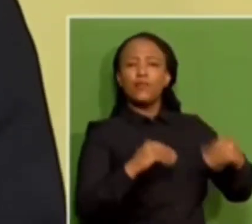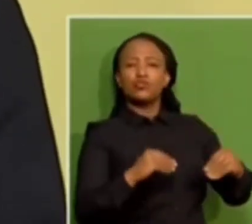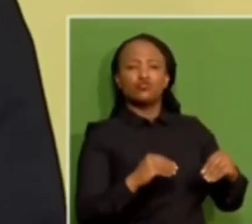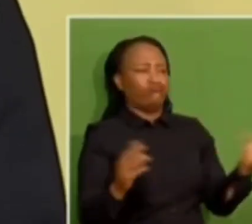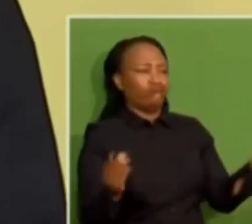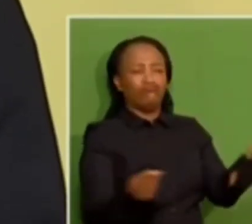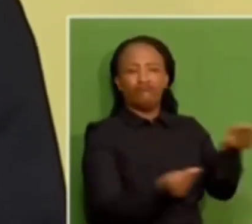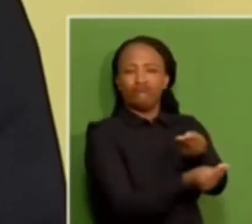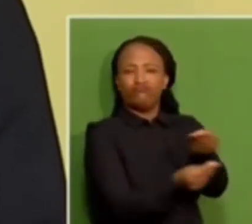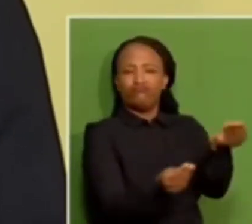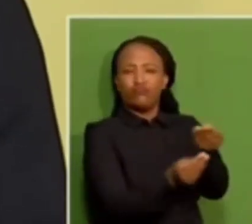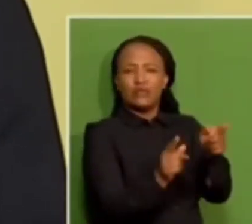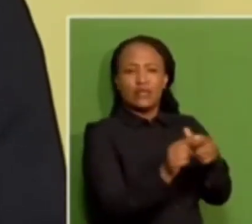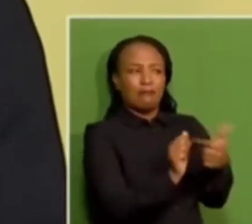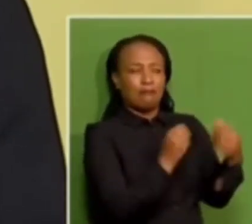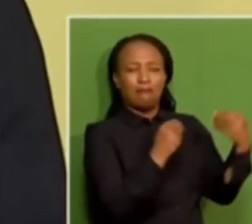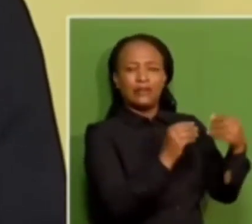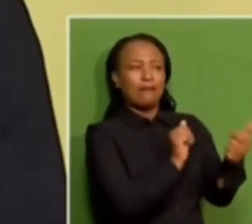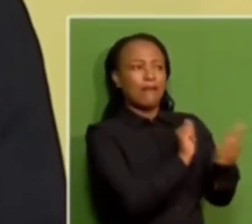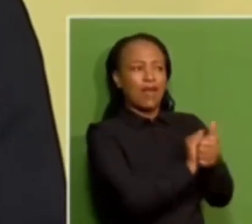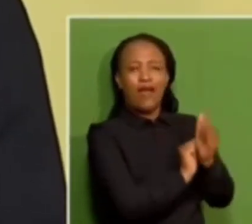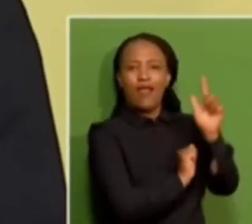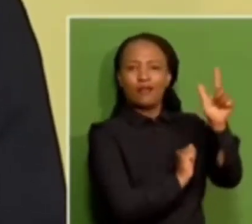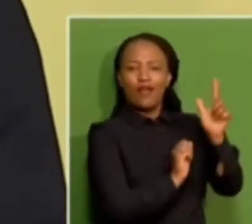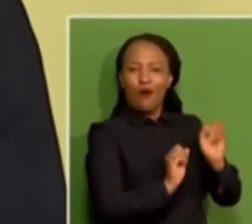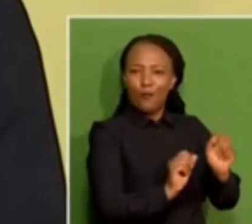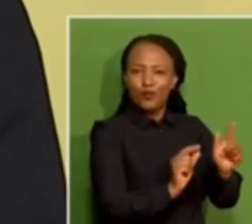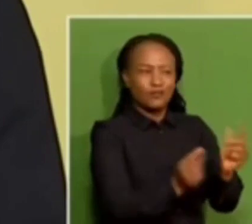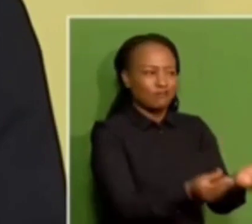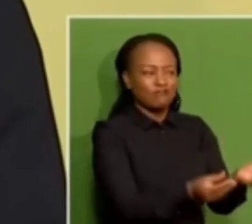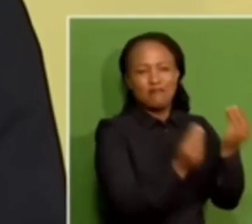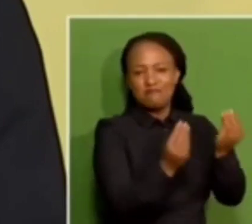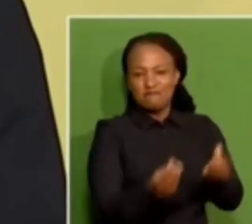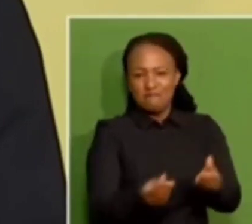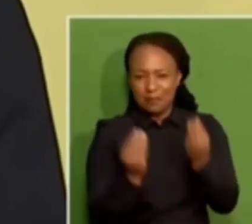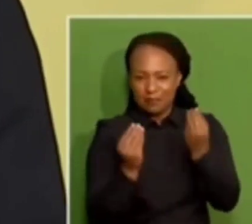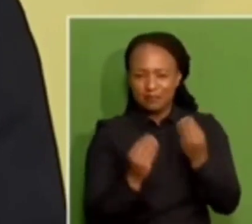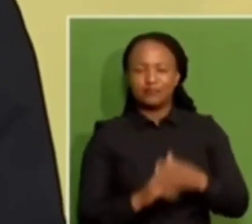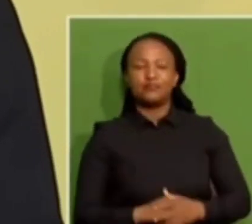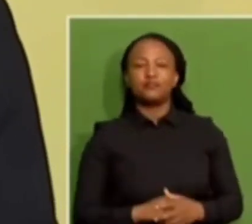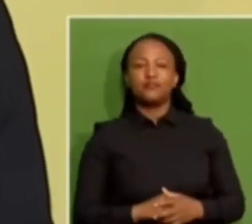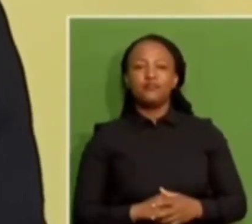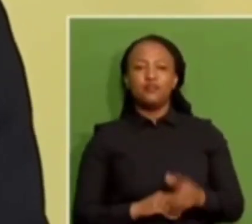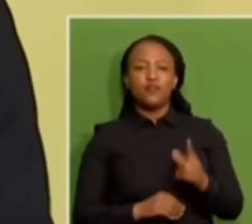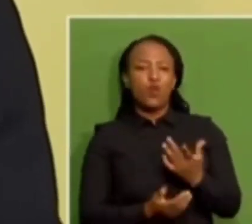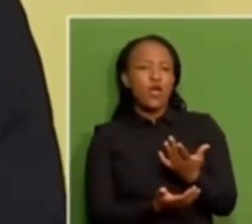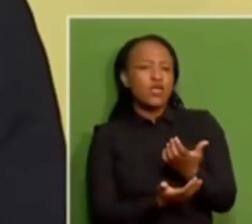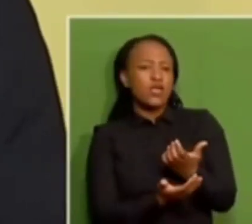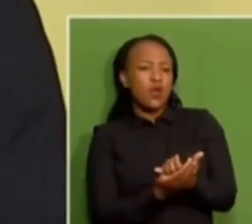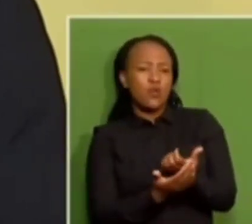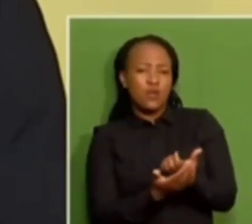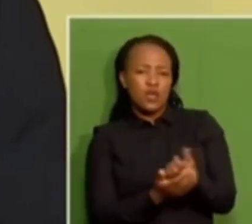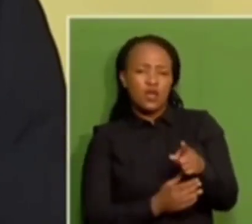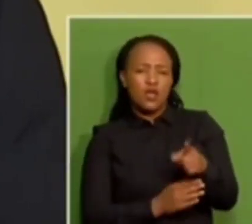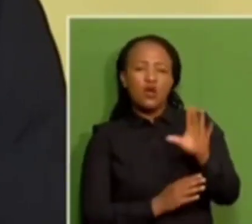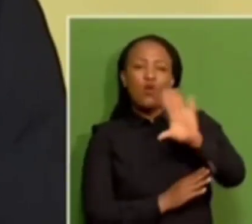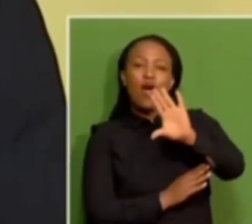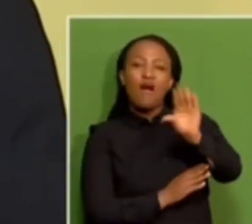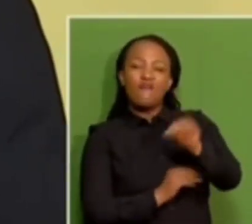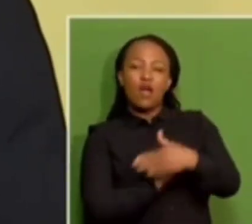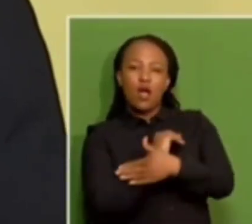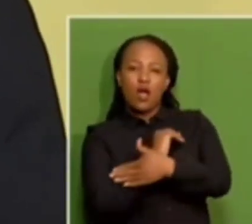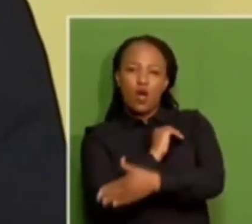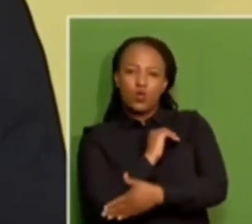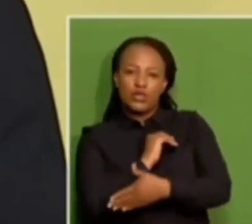and greater investment and business Partnerships and opportunities to further strengthen economic ties between